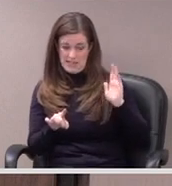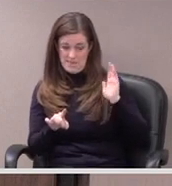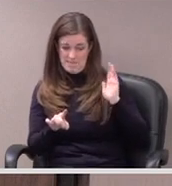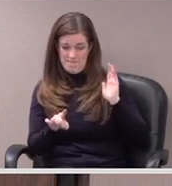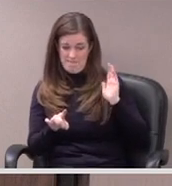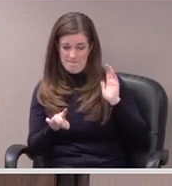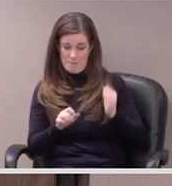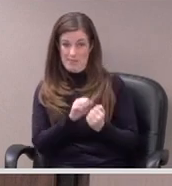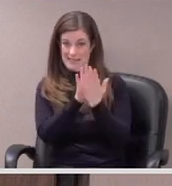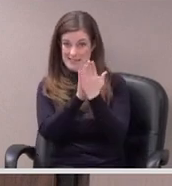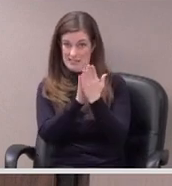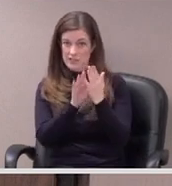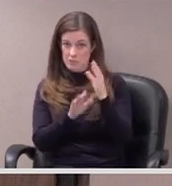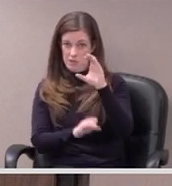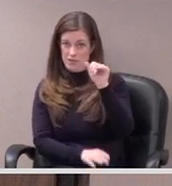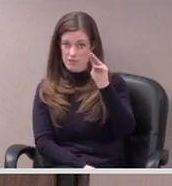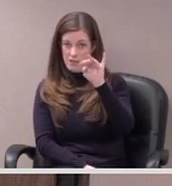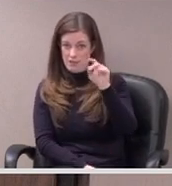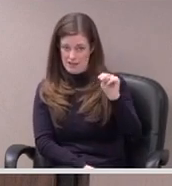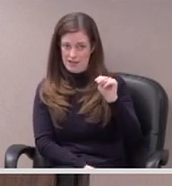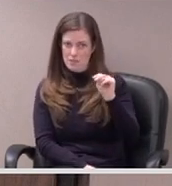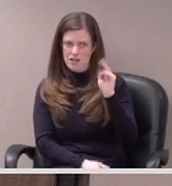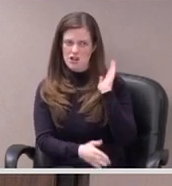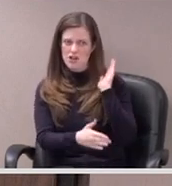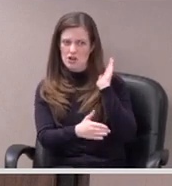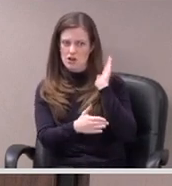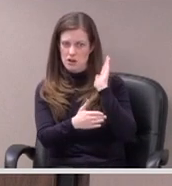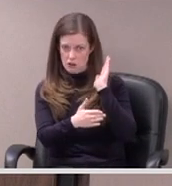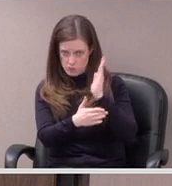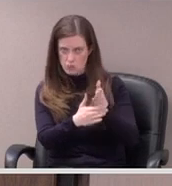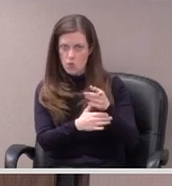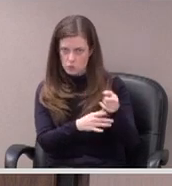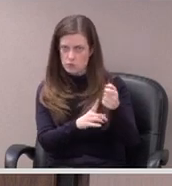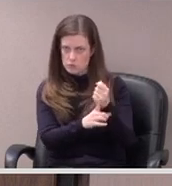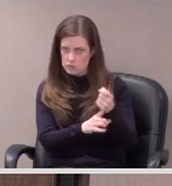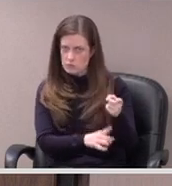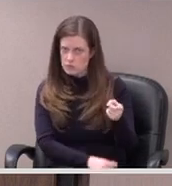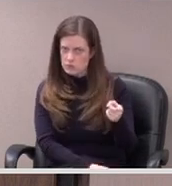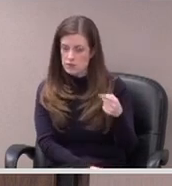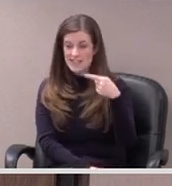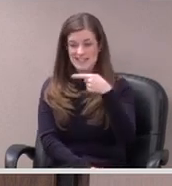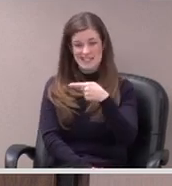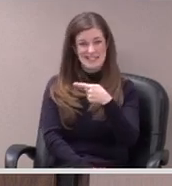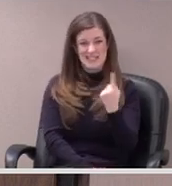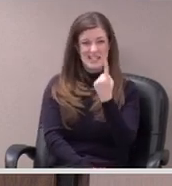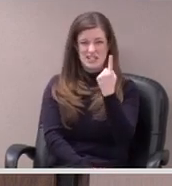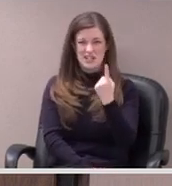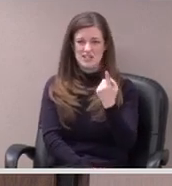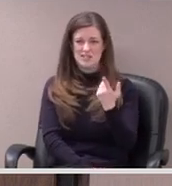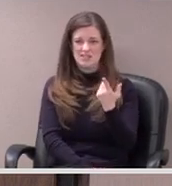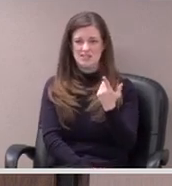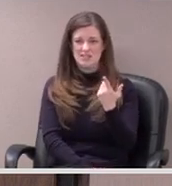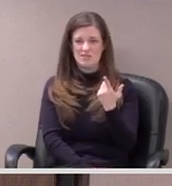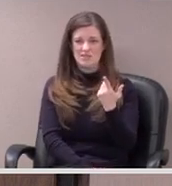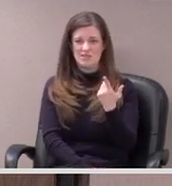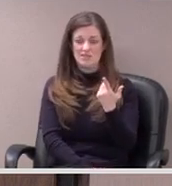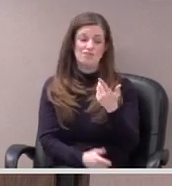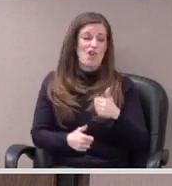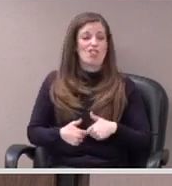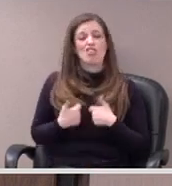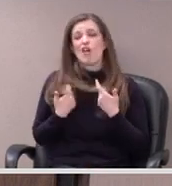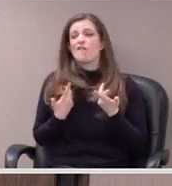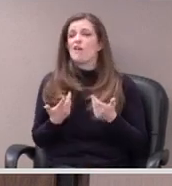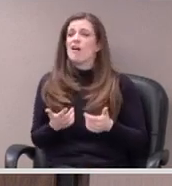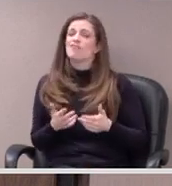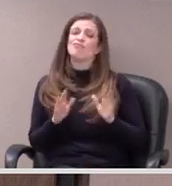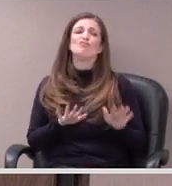had the incident with Cameron, assaulted Cameron, she is basically off just living her life. She's